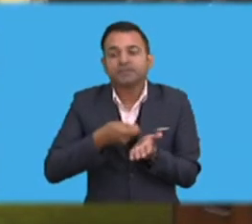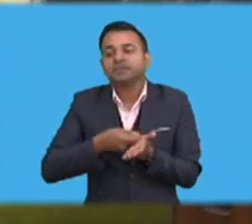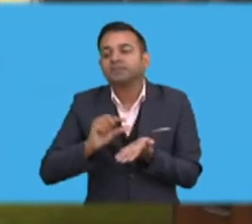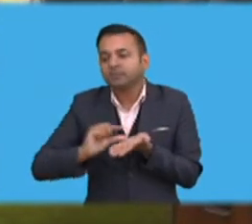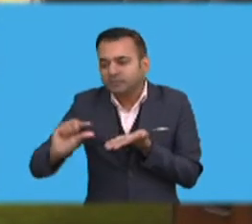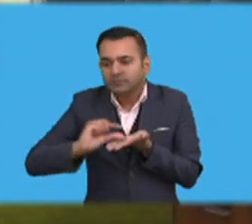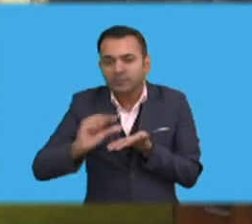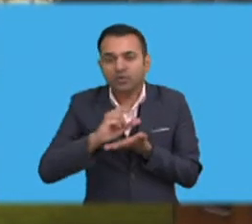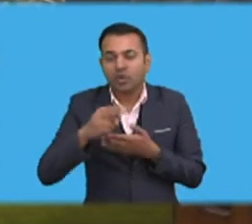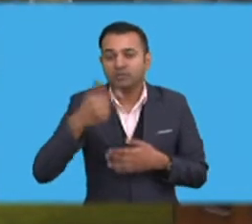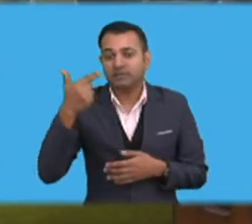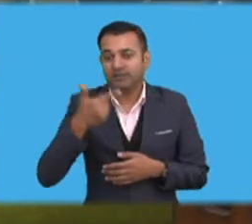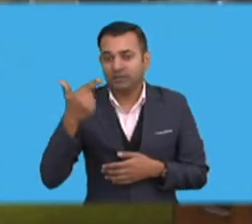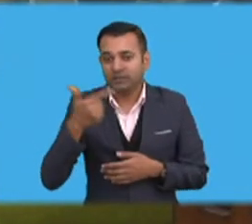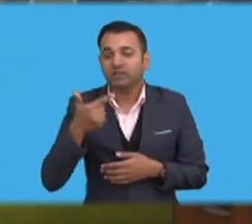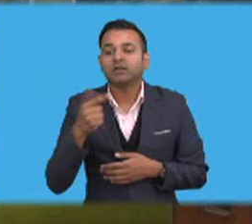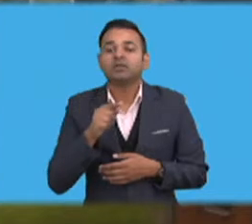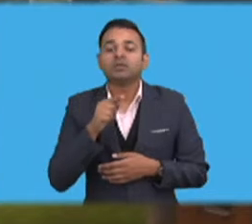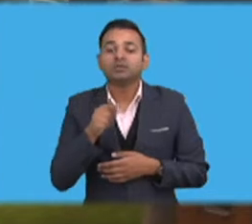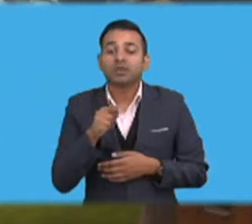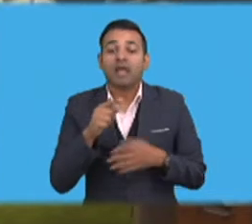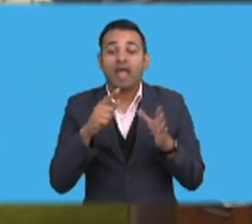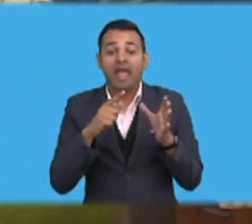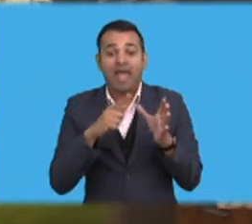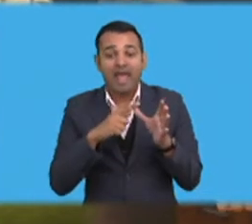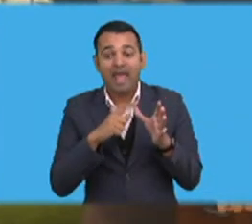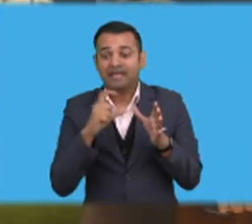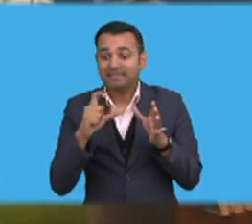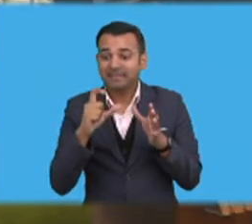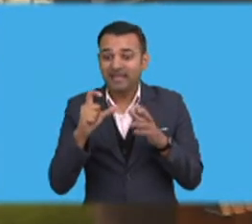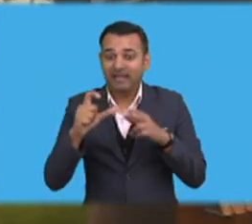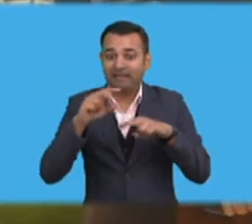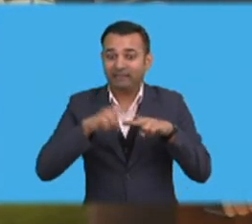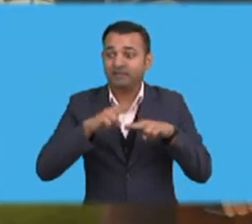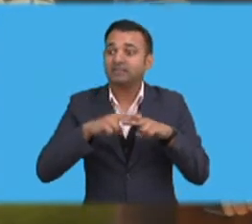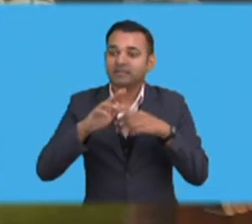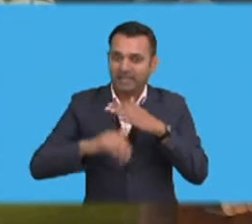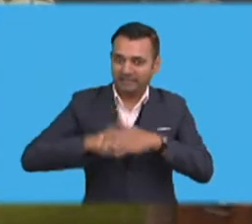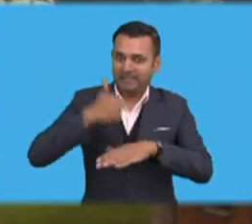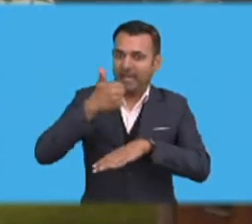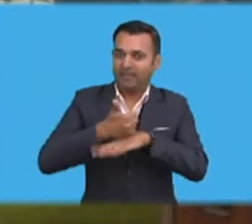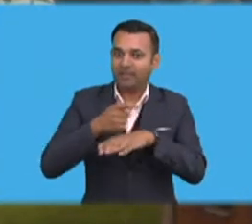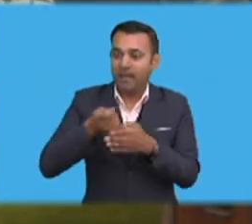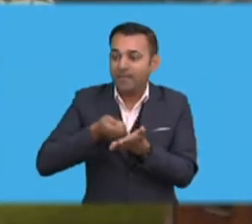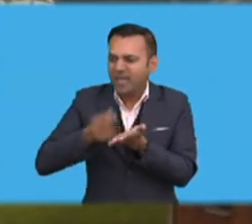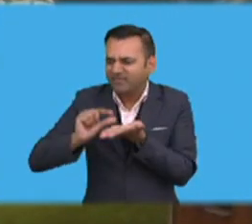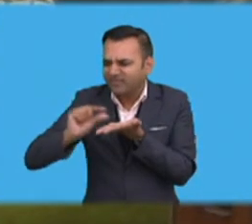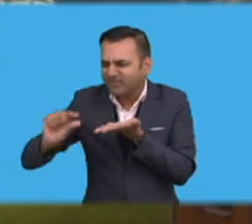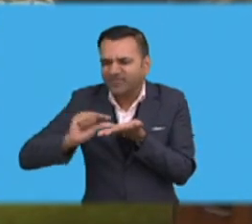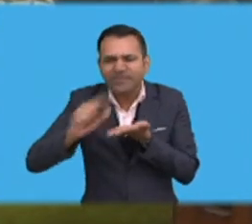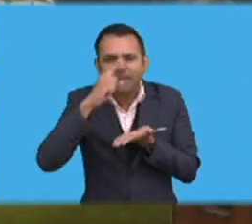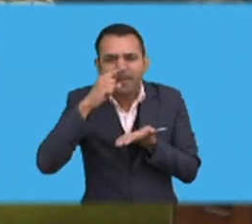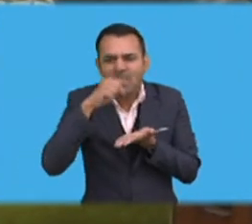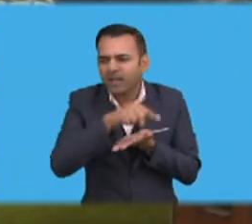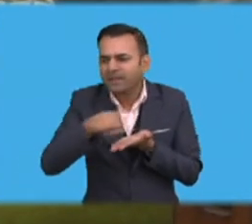2017. Mr. Speaker, the ACCF was primarily established to administer the compensation to persons who suffer personal injury or death as